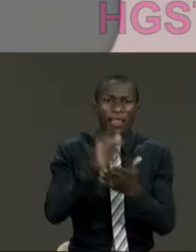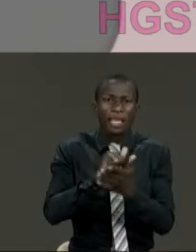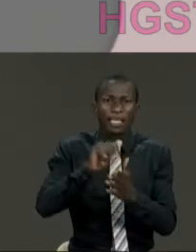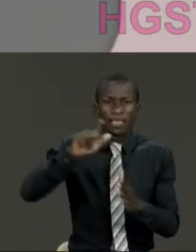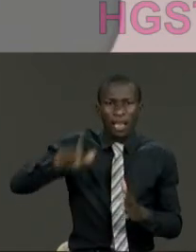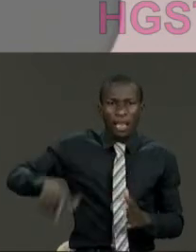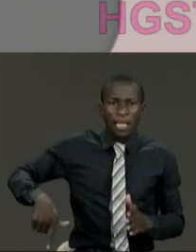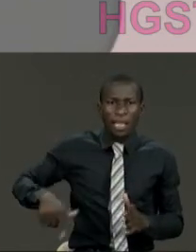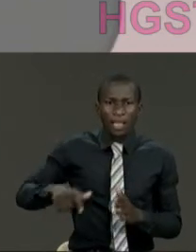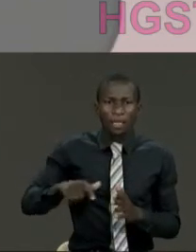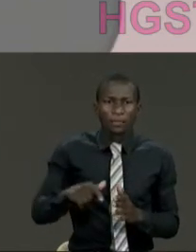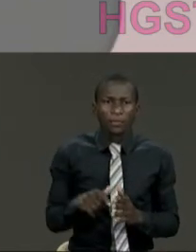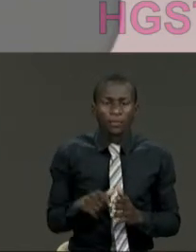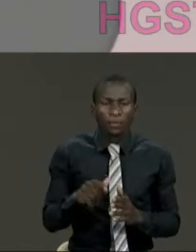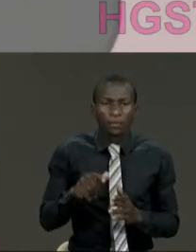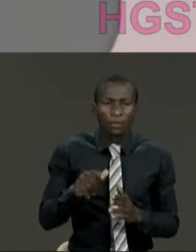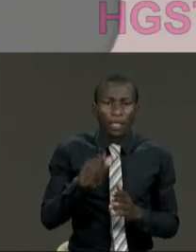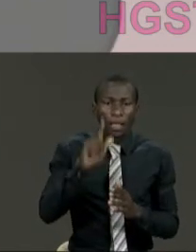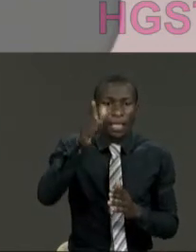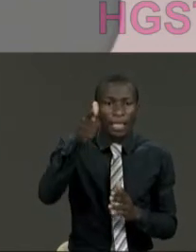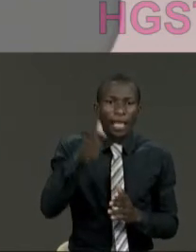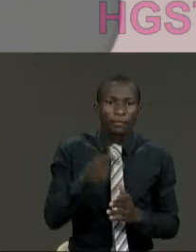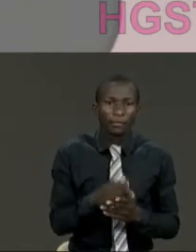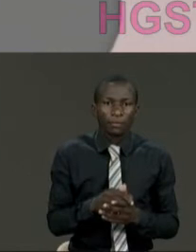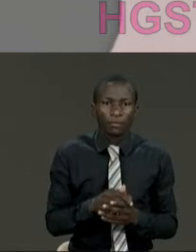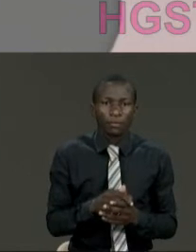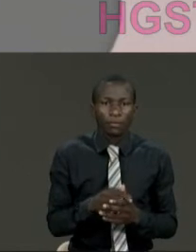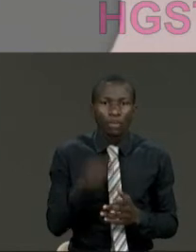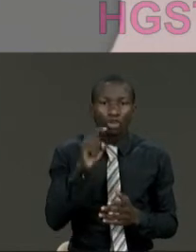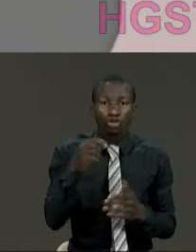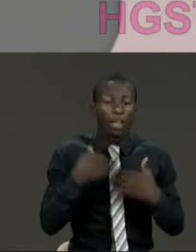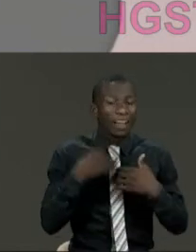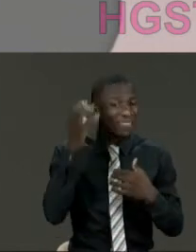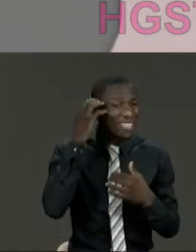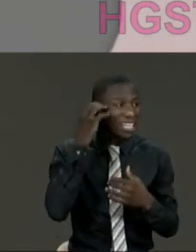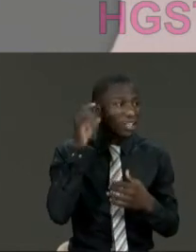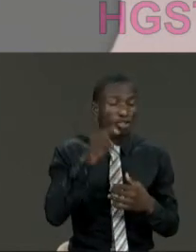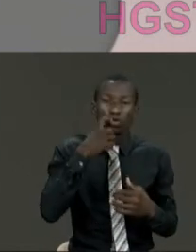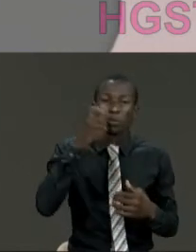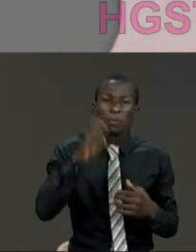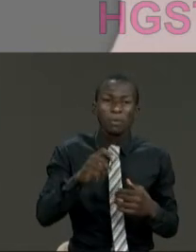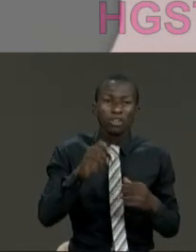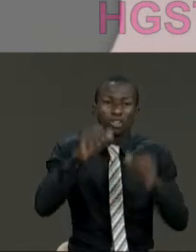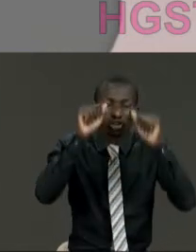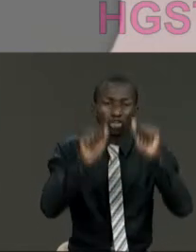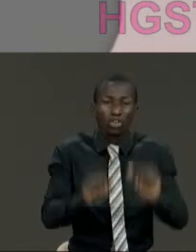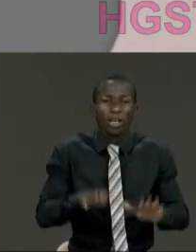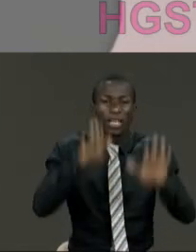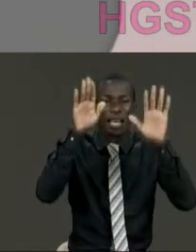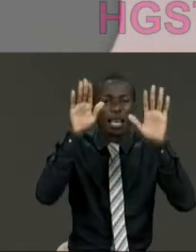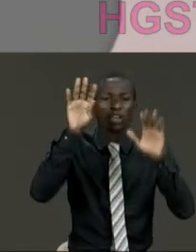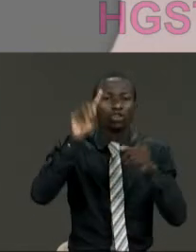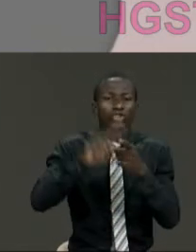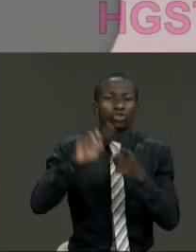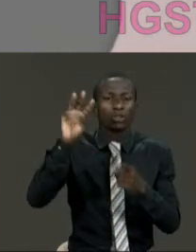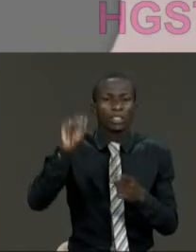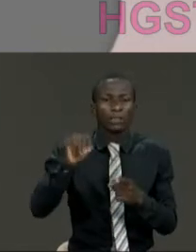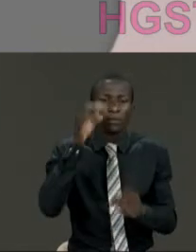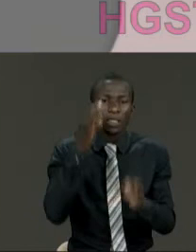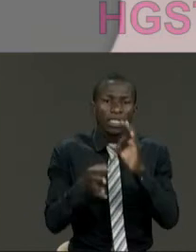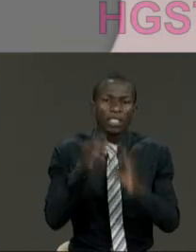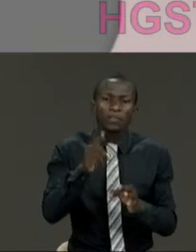heard. You need to surrender to Jesus Christ. Become his family before he can uphold you. If you are willing